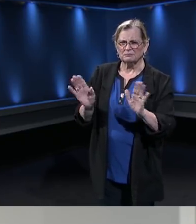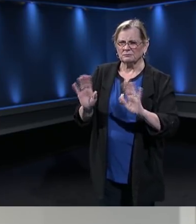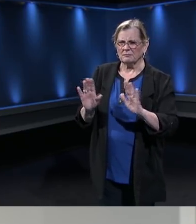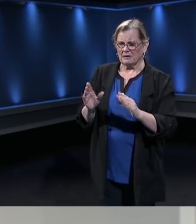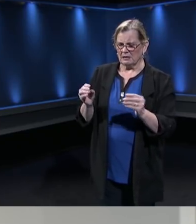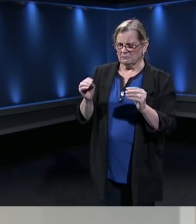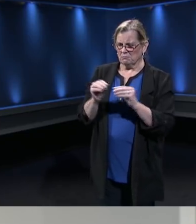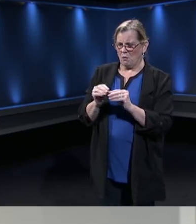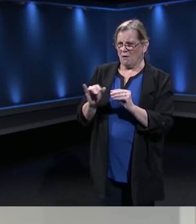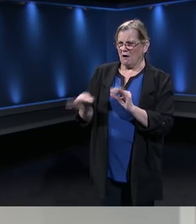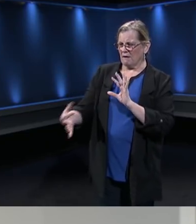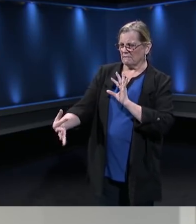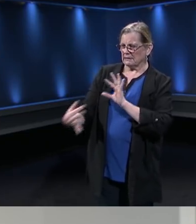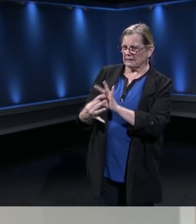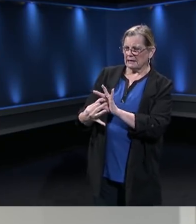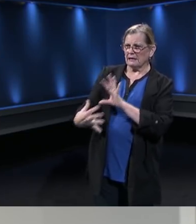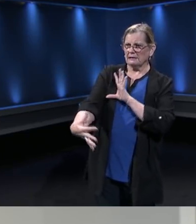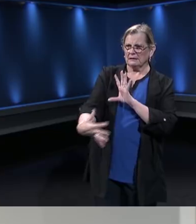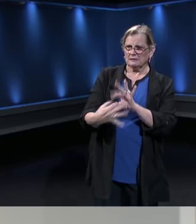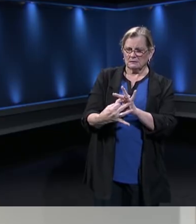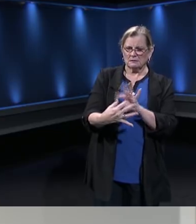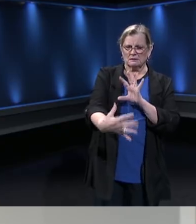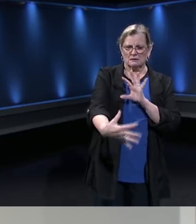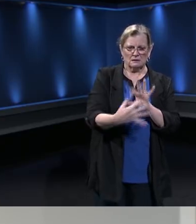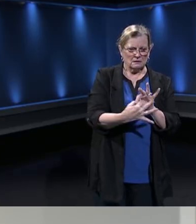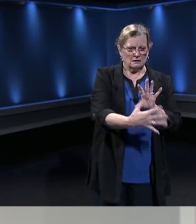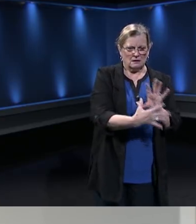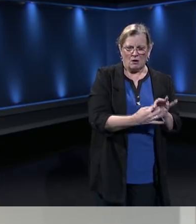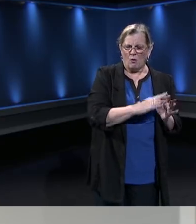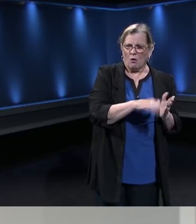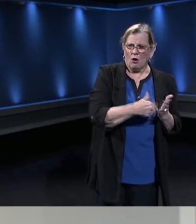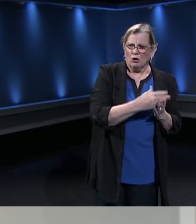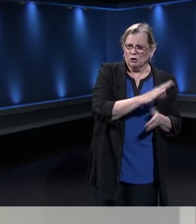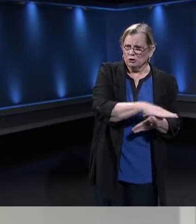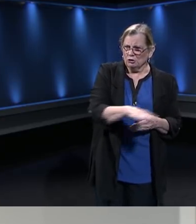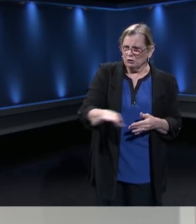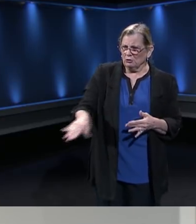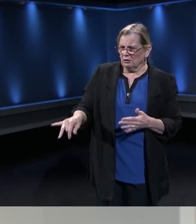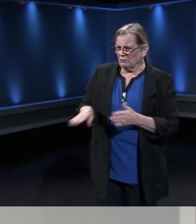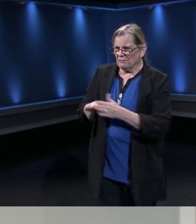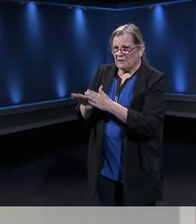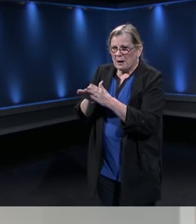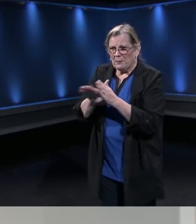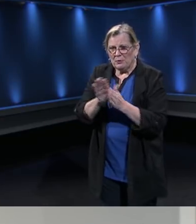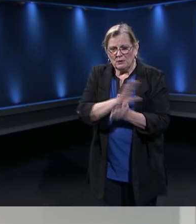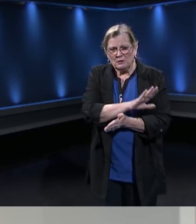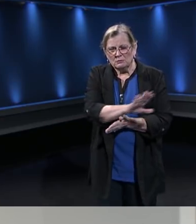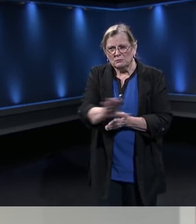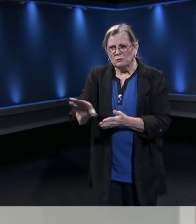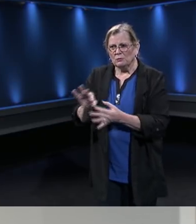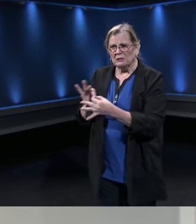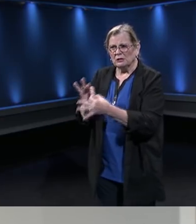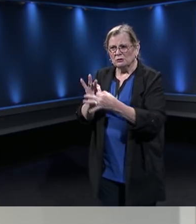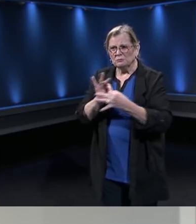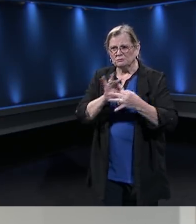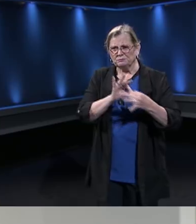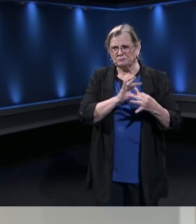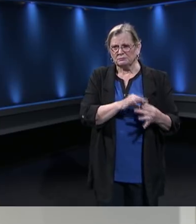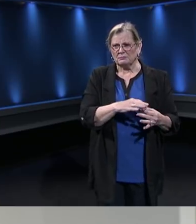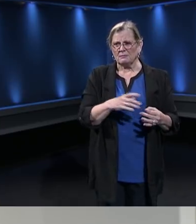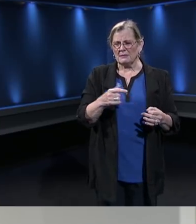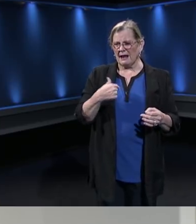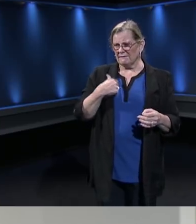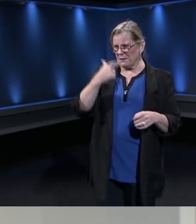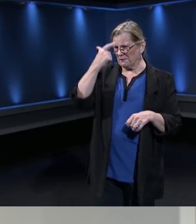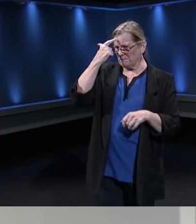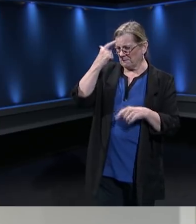and beginning to form that kind of relationship that Bethany's talking about, so that we can have a positive, strong start